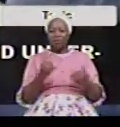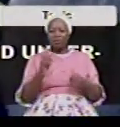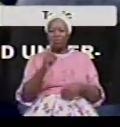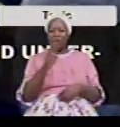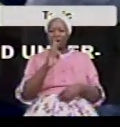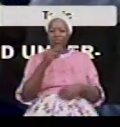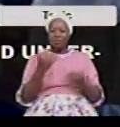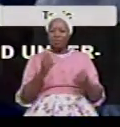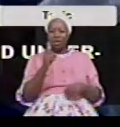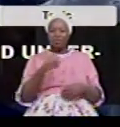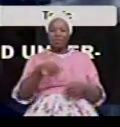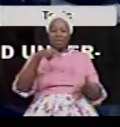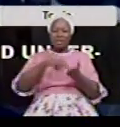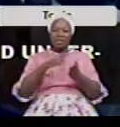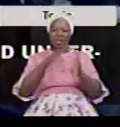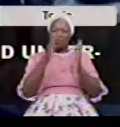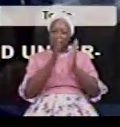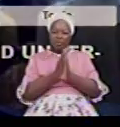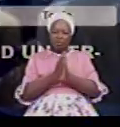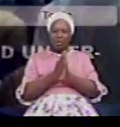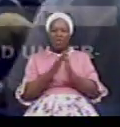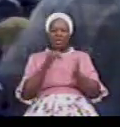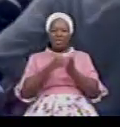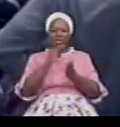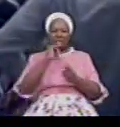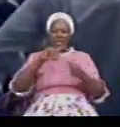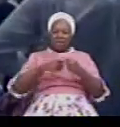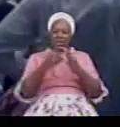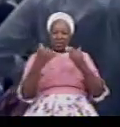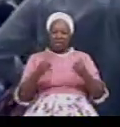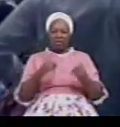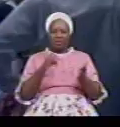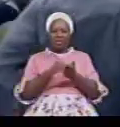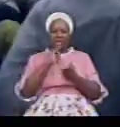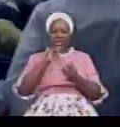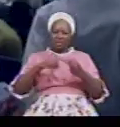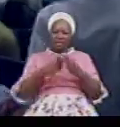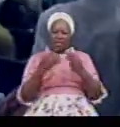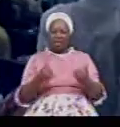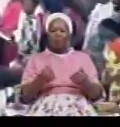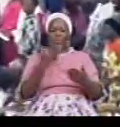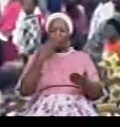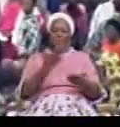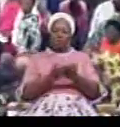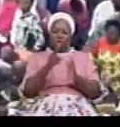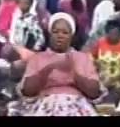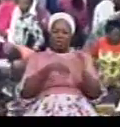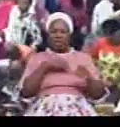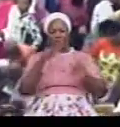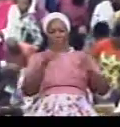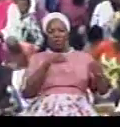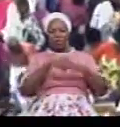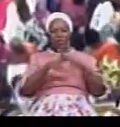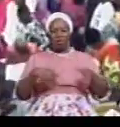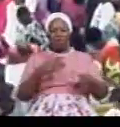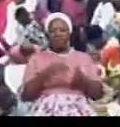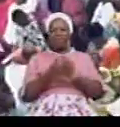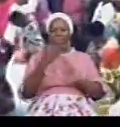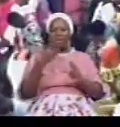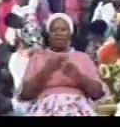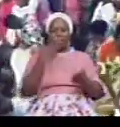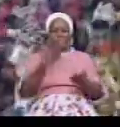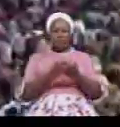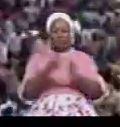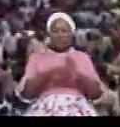Stand up and tell the Lord, it's starting now. It's starting now. Goodness and mercy in your life. Goodness and